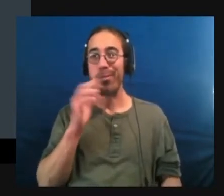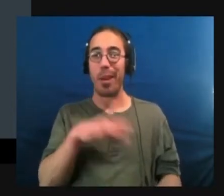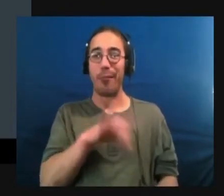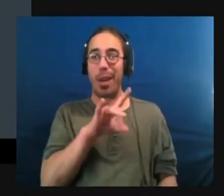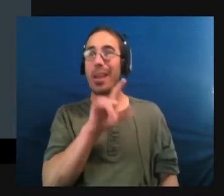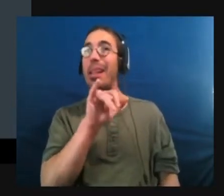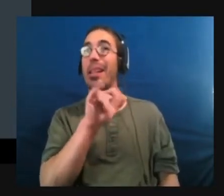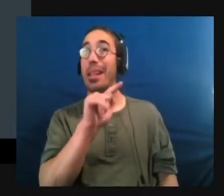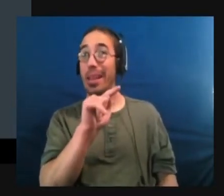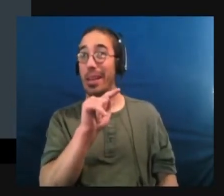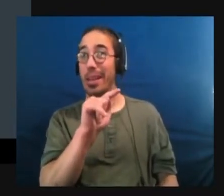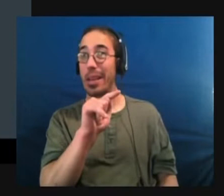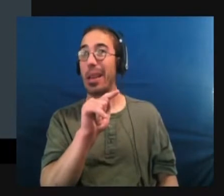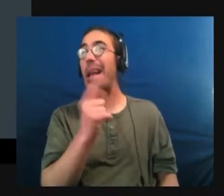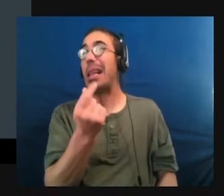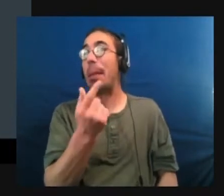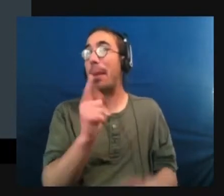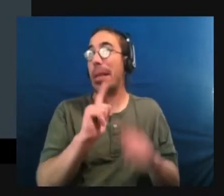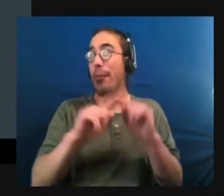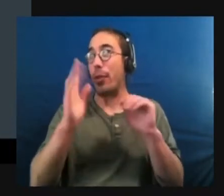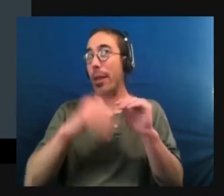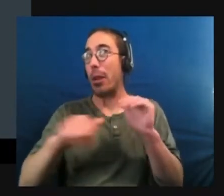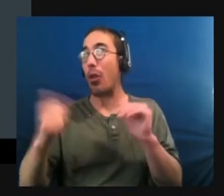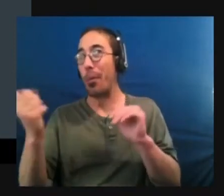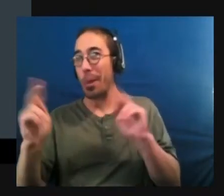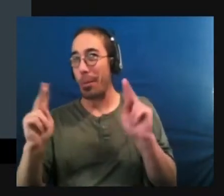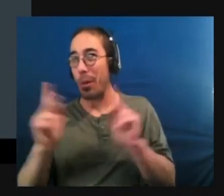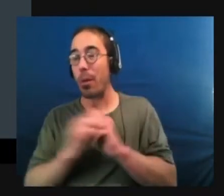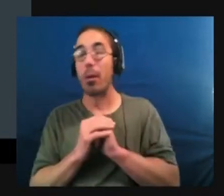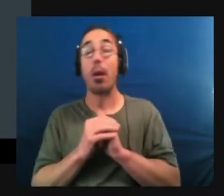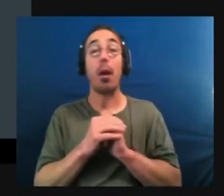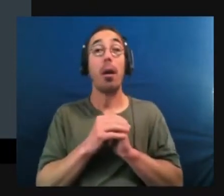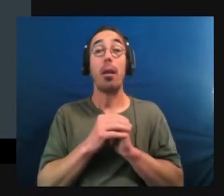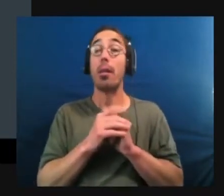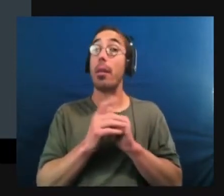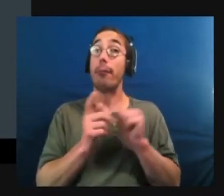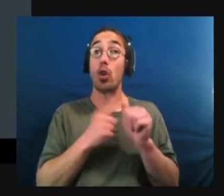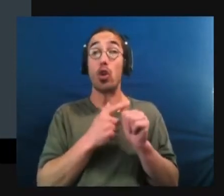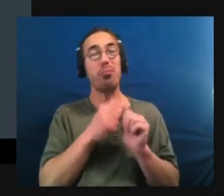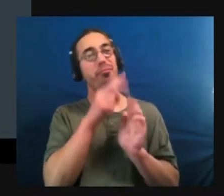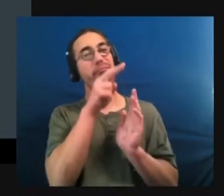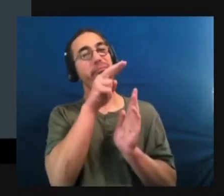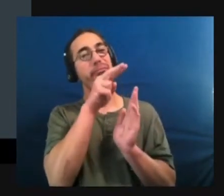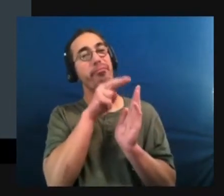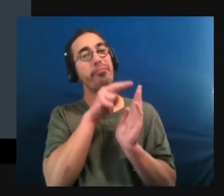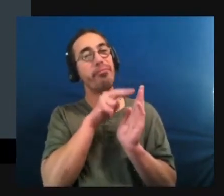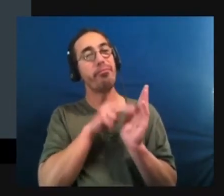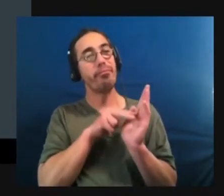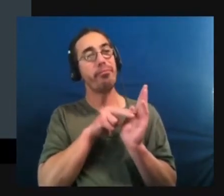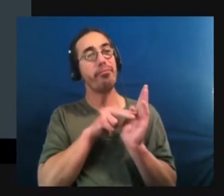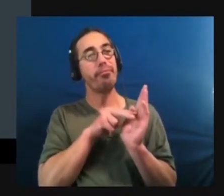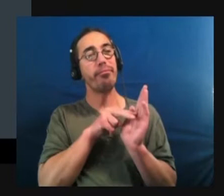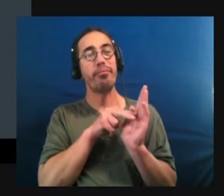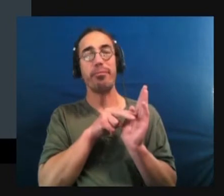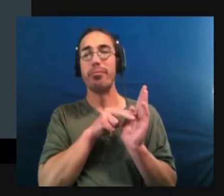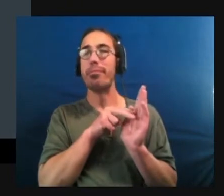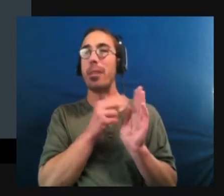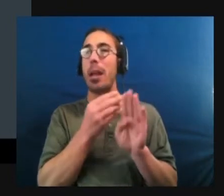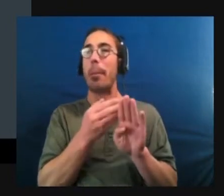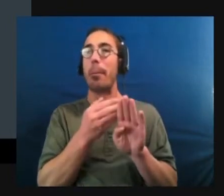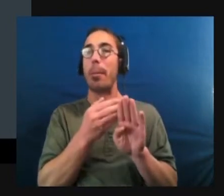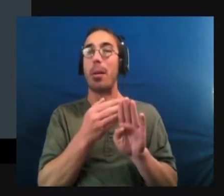was maybe a little different than most. When I first went to the literature back from the 1950s,